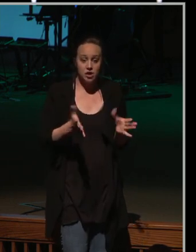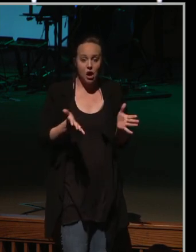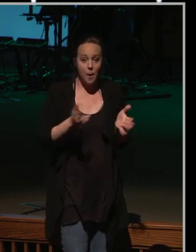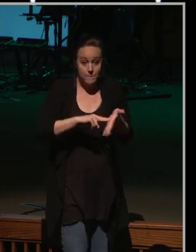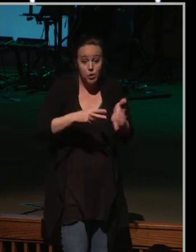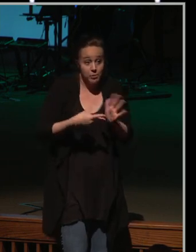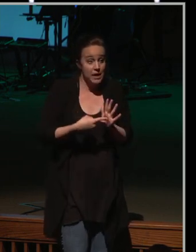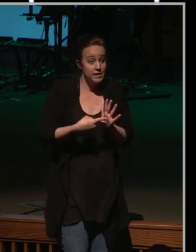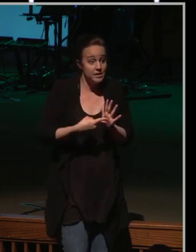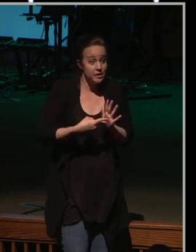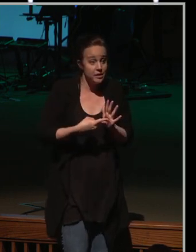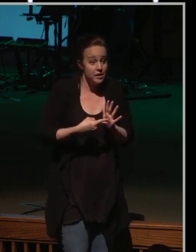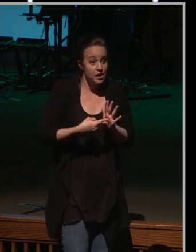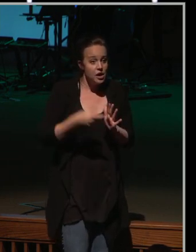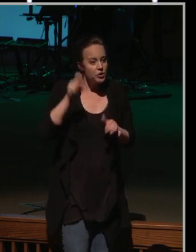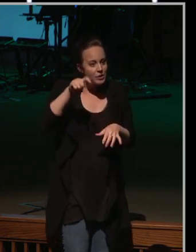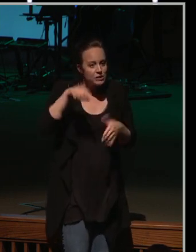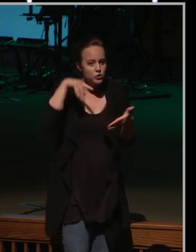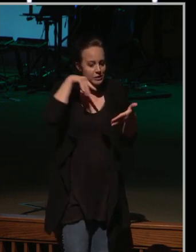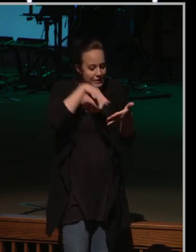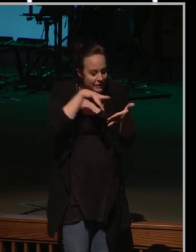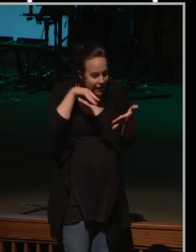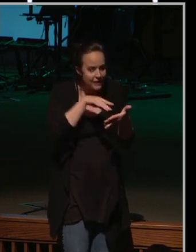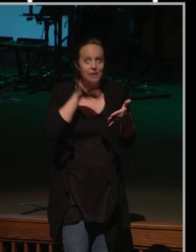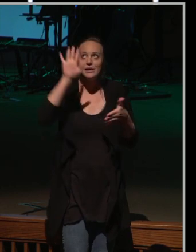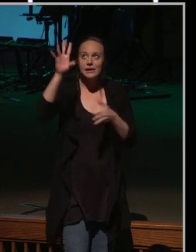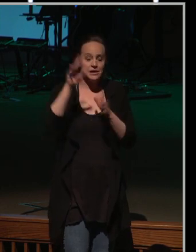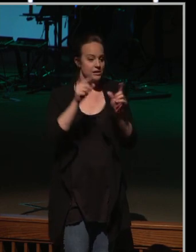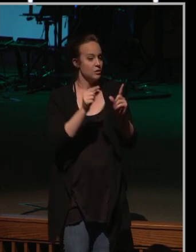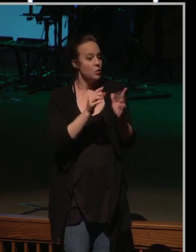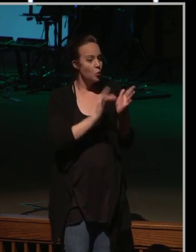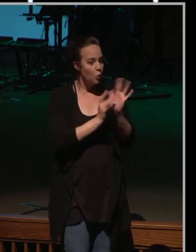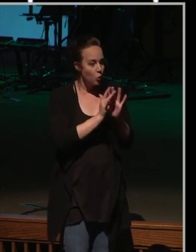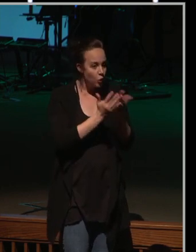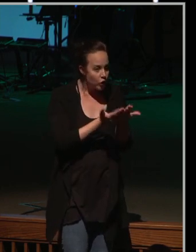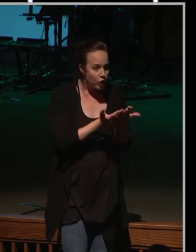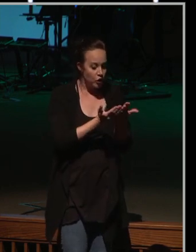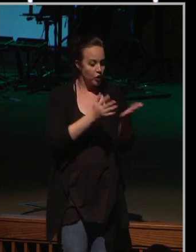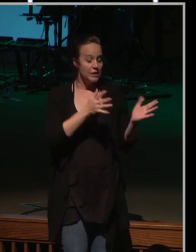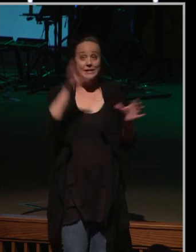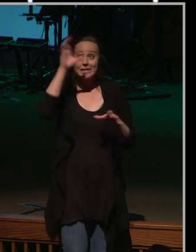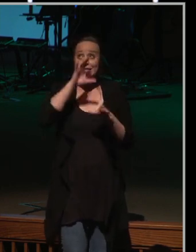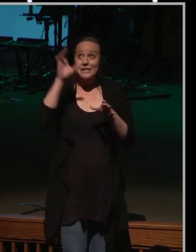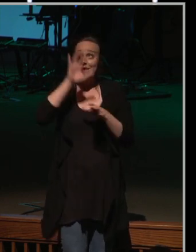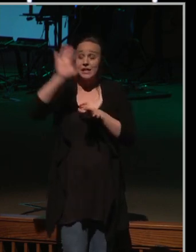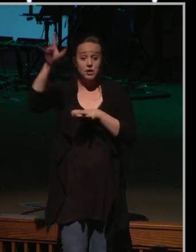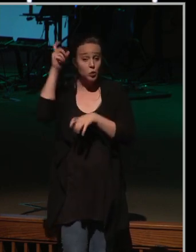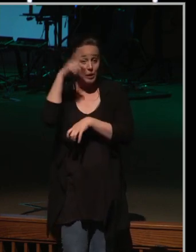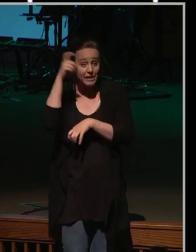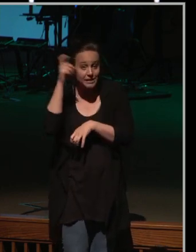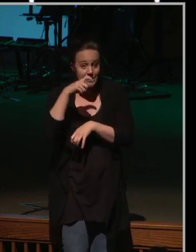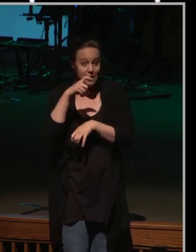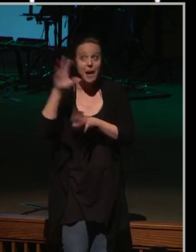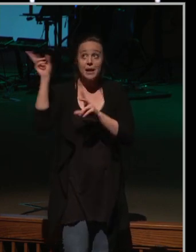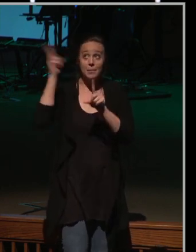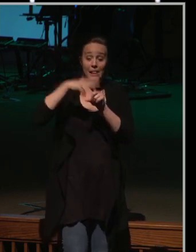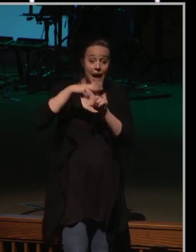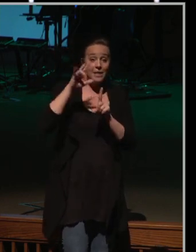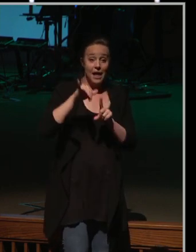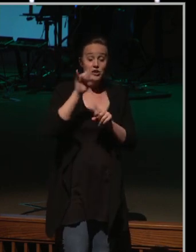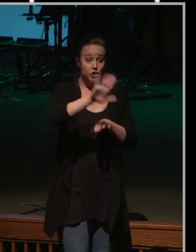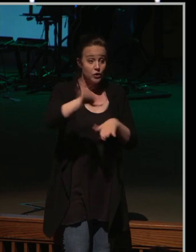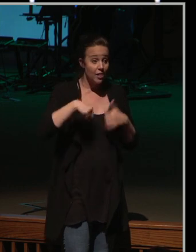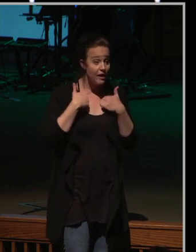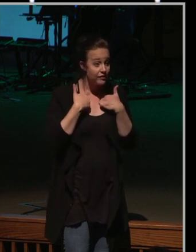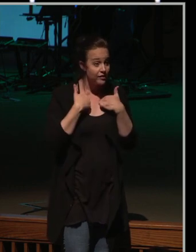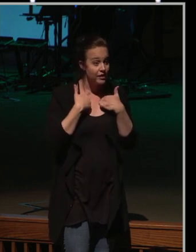God. Study and meditate on his word. Seek after and live out his wisdom. Paul's calling us to align our hearts and